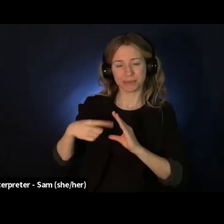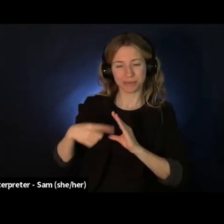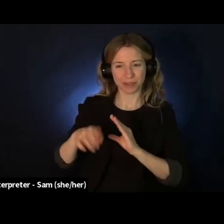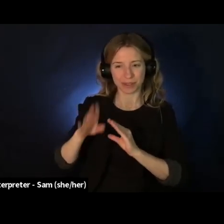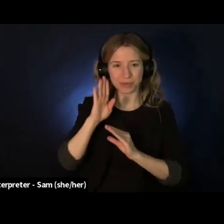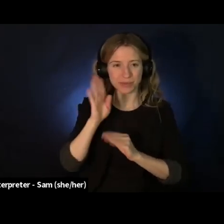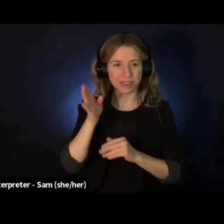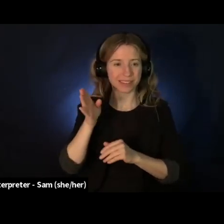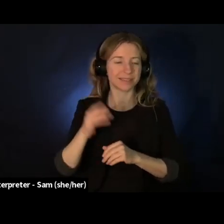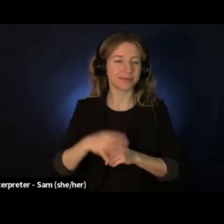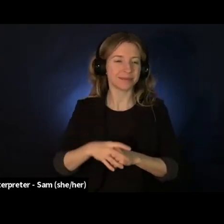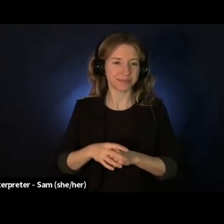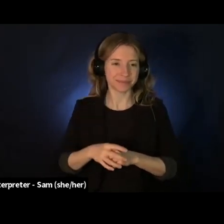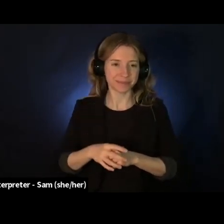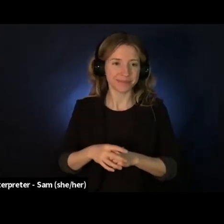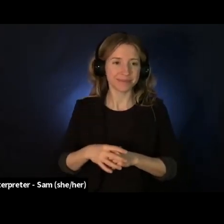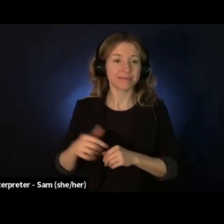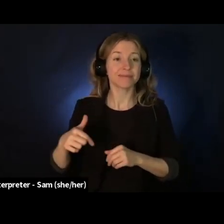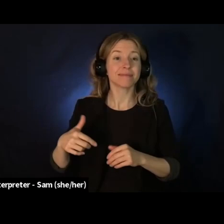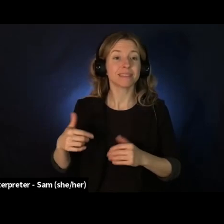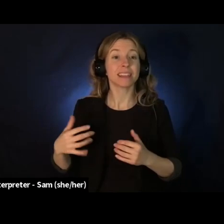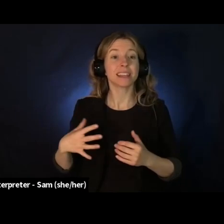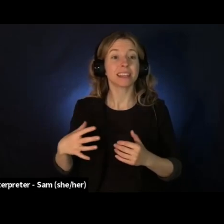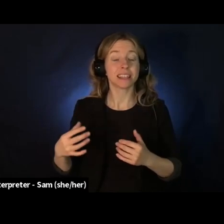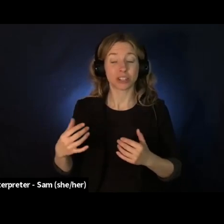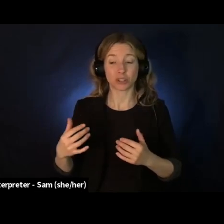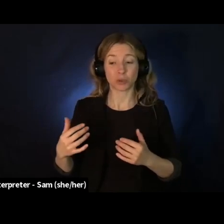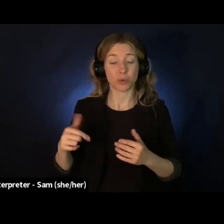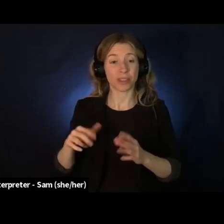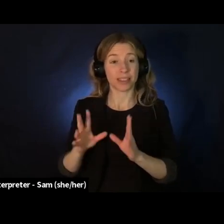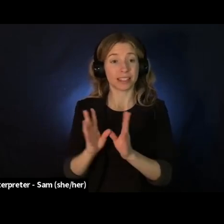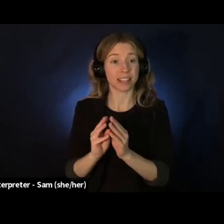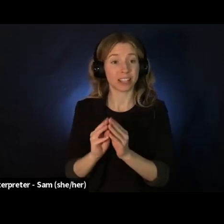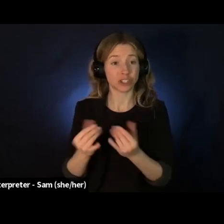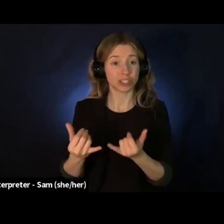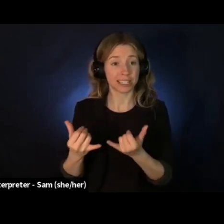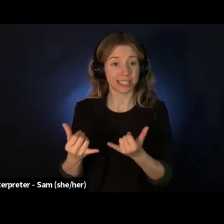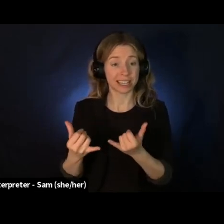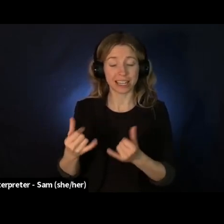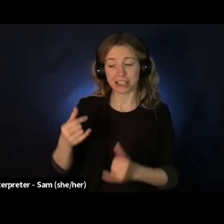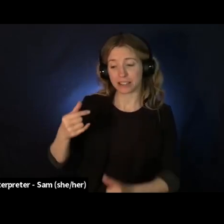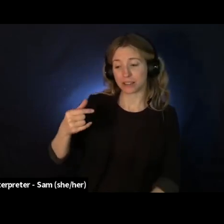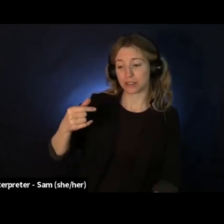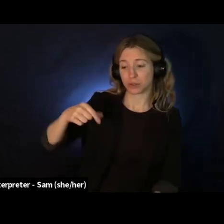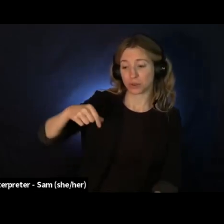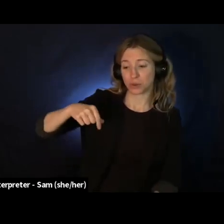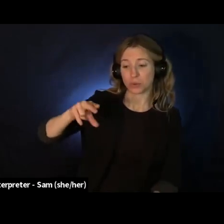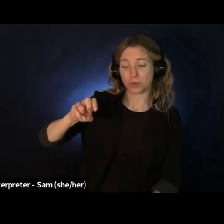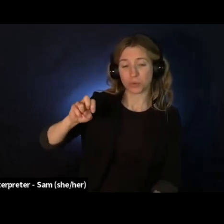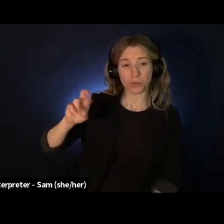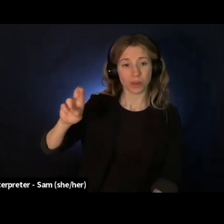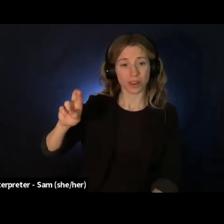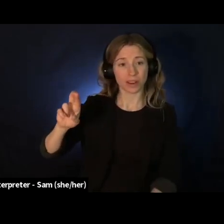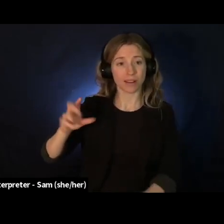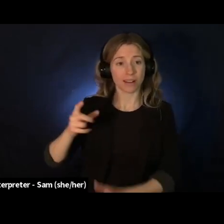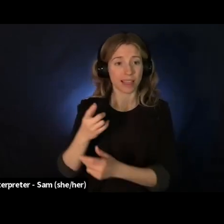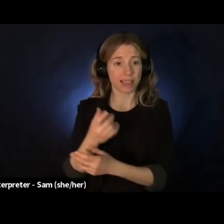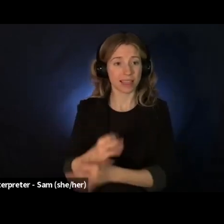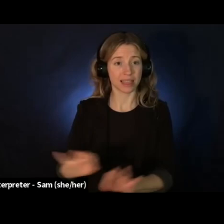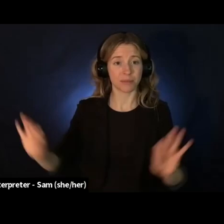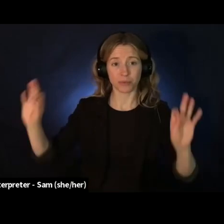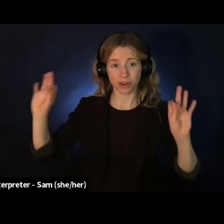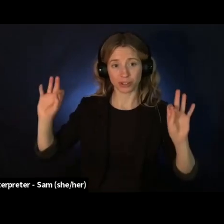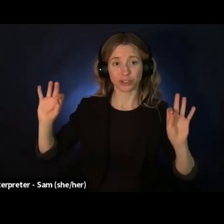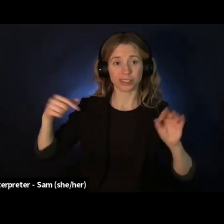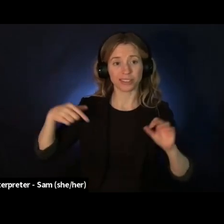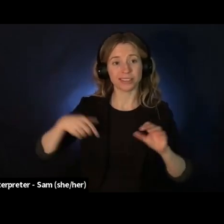received this link. And the next session today at 4 p.m. is Queer Liberation in the Classroom. We hope to see you there. I also just